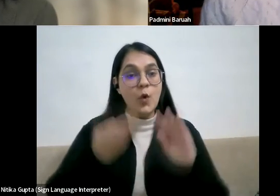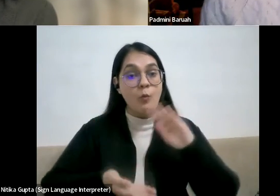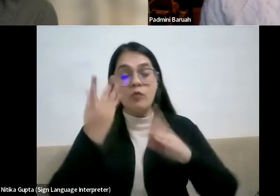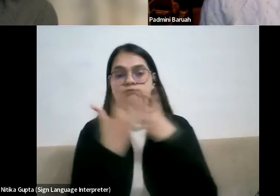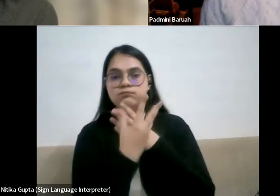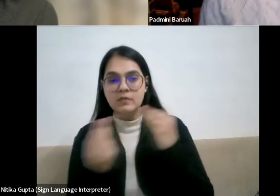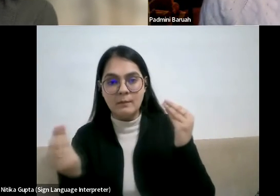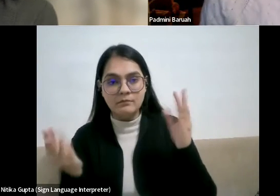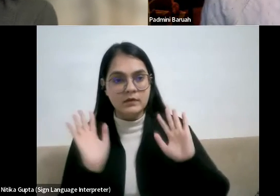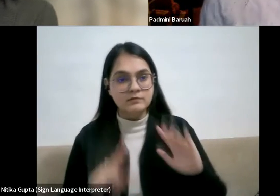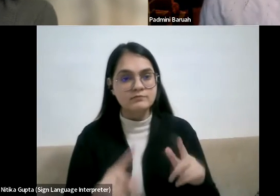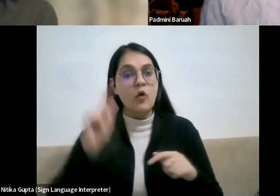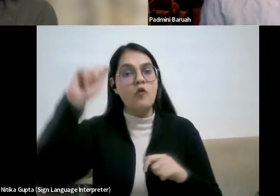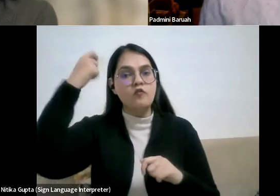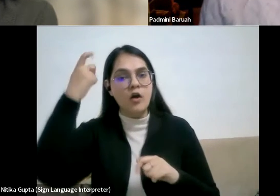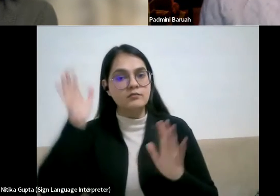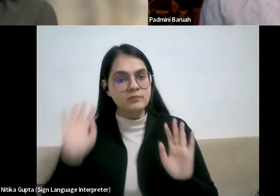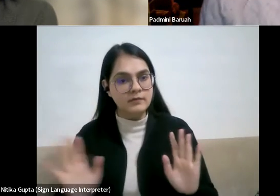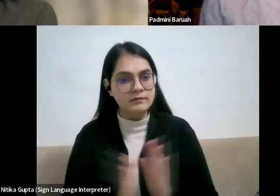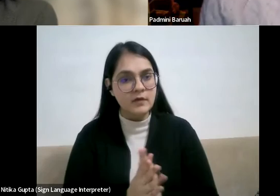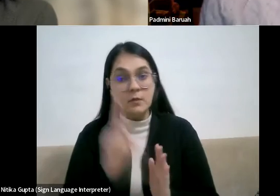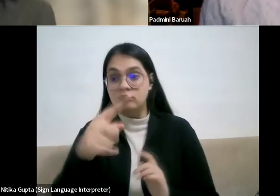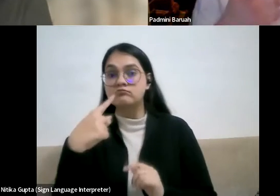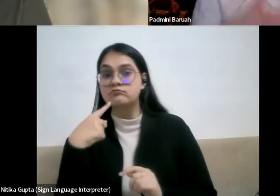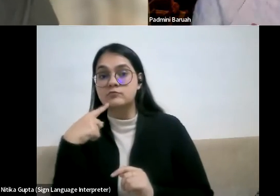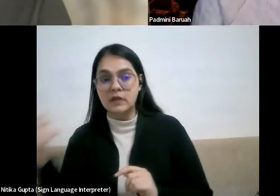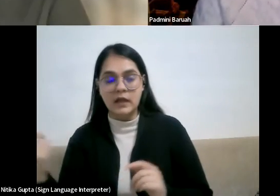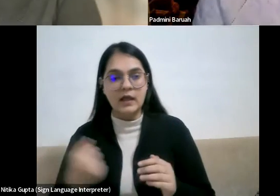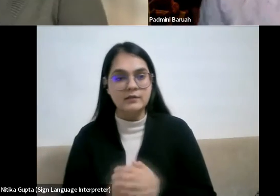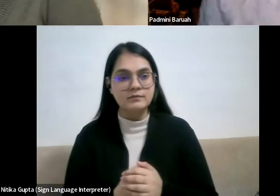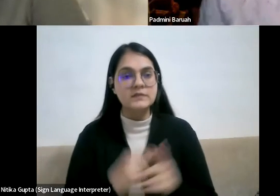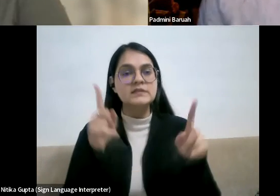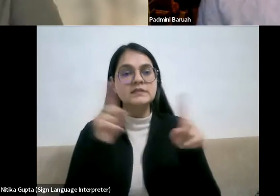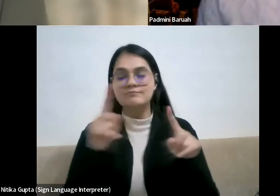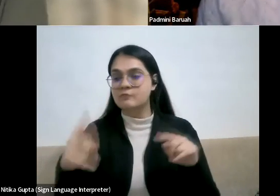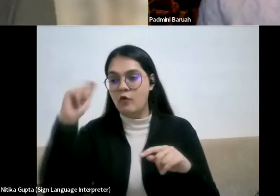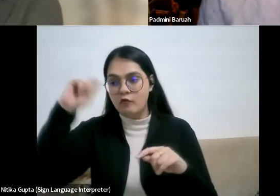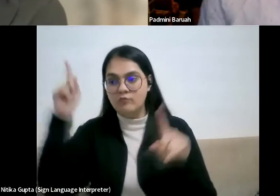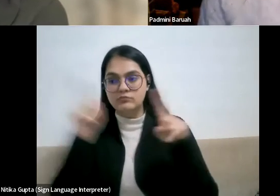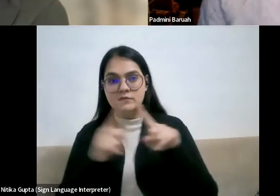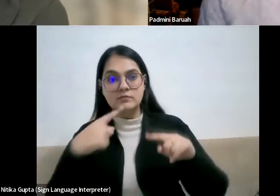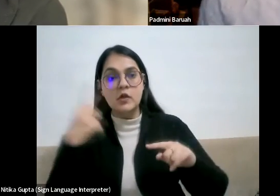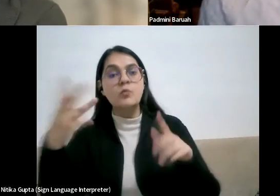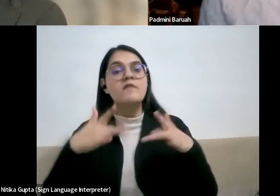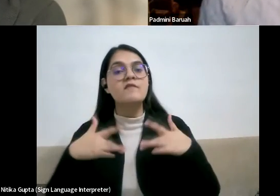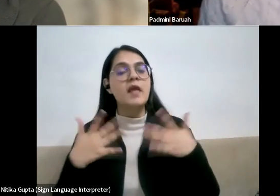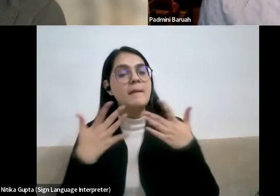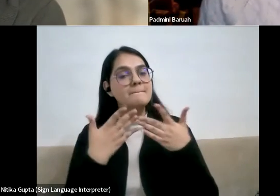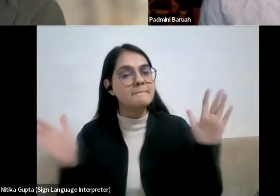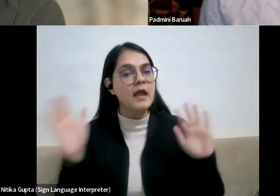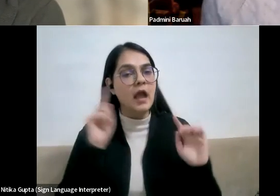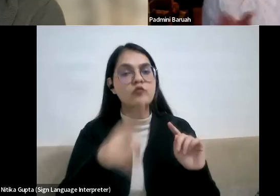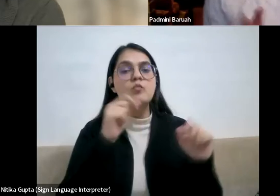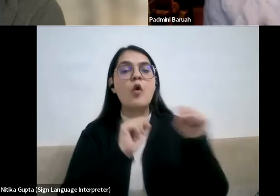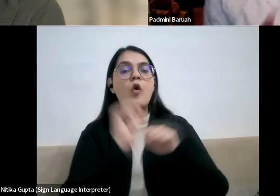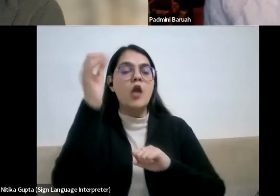number of foreigners you declare, the more number of foreigners you declare, the greater the chances that your contracts will